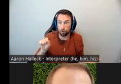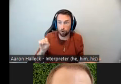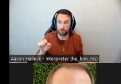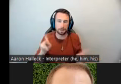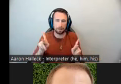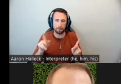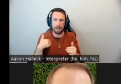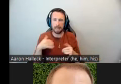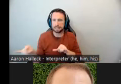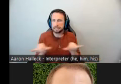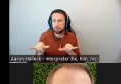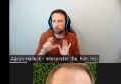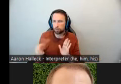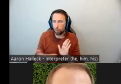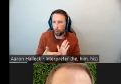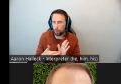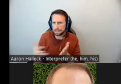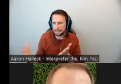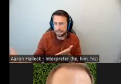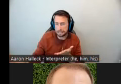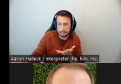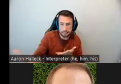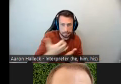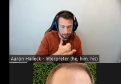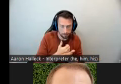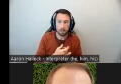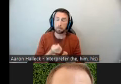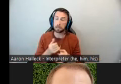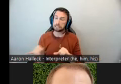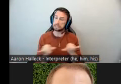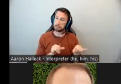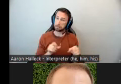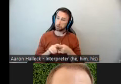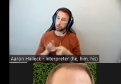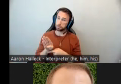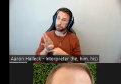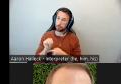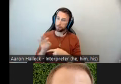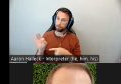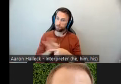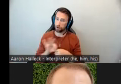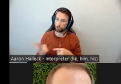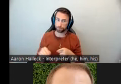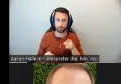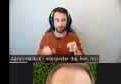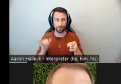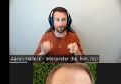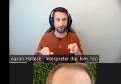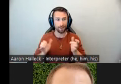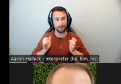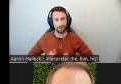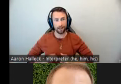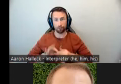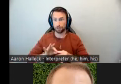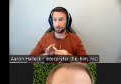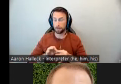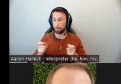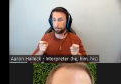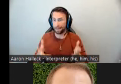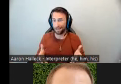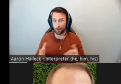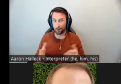idea was similar to the BRM function, where this client relationship manager would be the partner